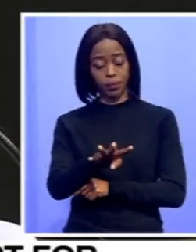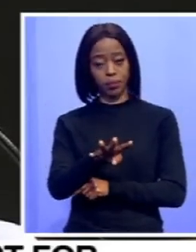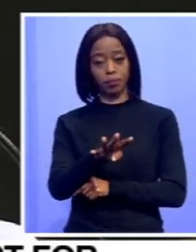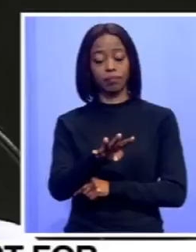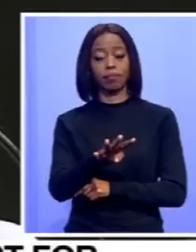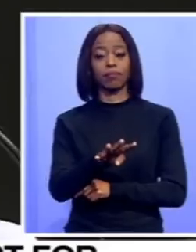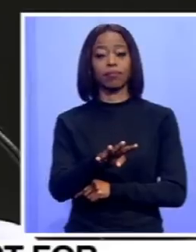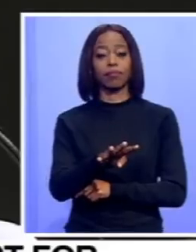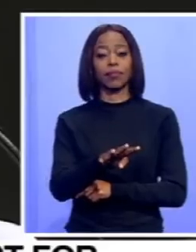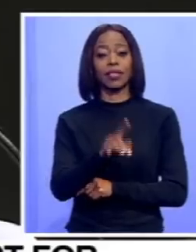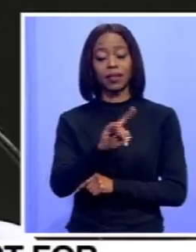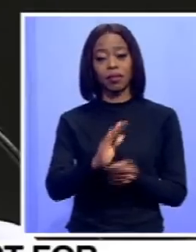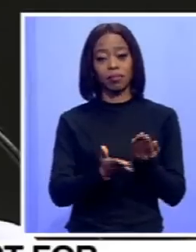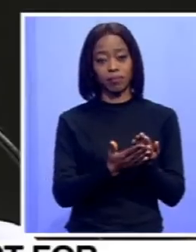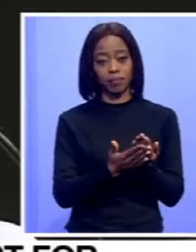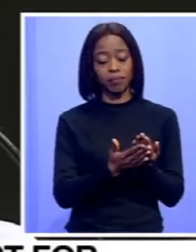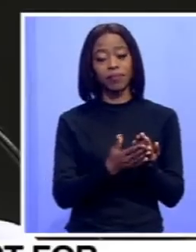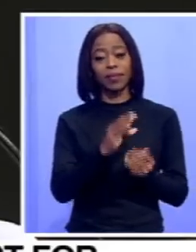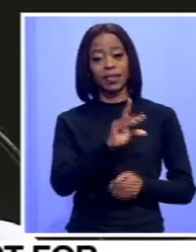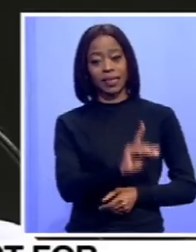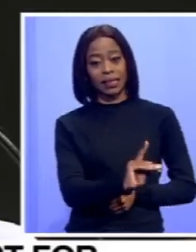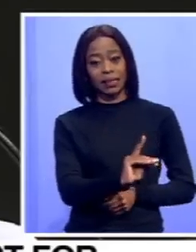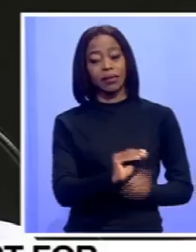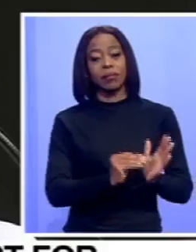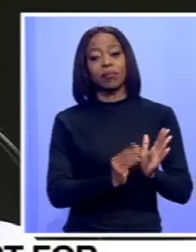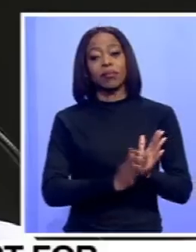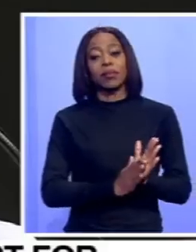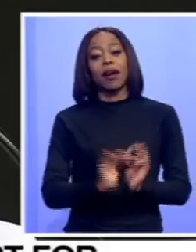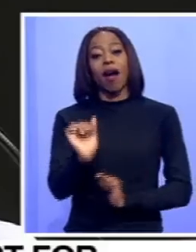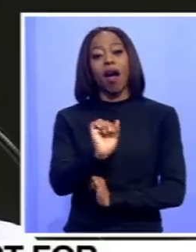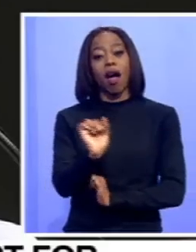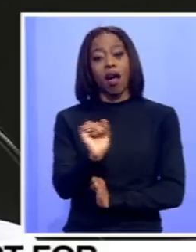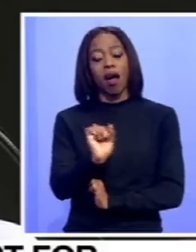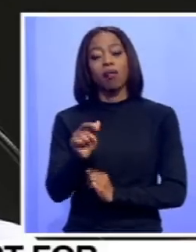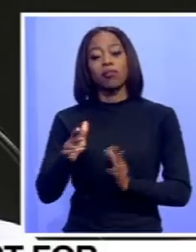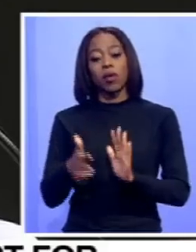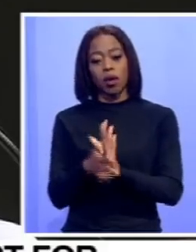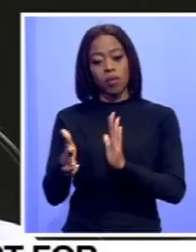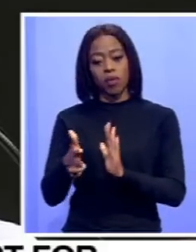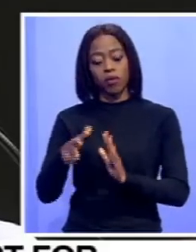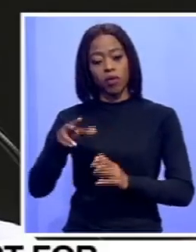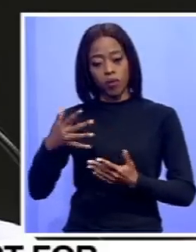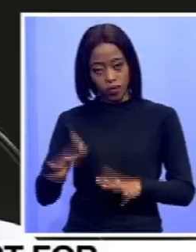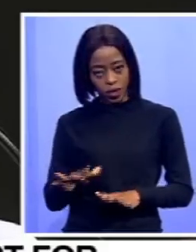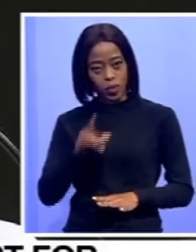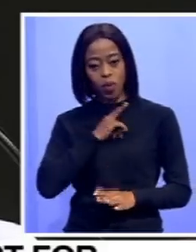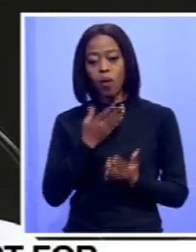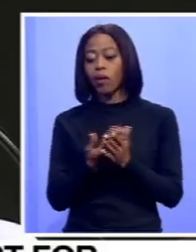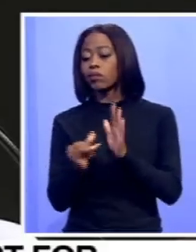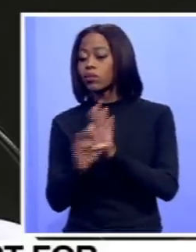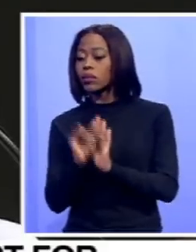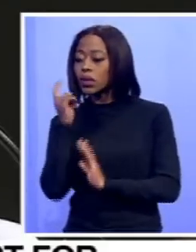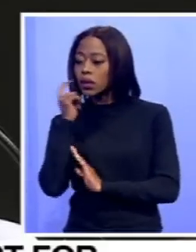statement, which was admitted as Exhibit D, he stated, these vehicles all had permits allocated to them for purposes of identifying